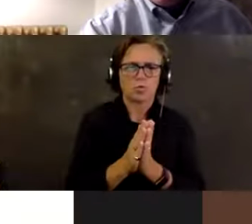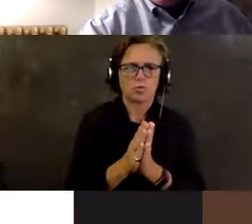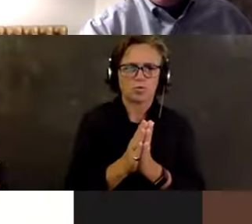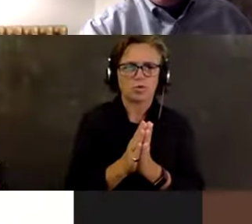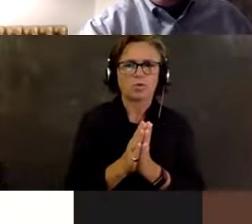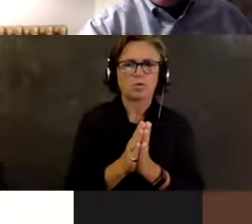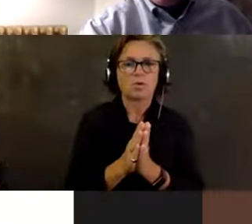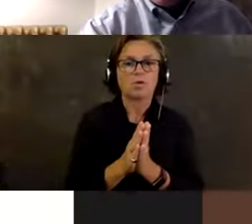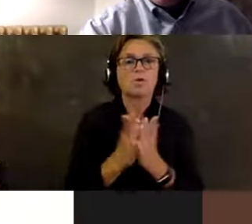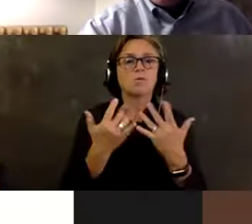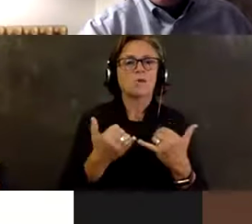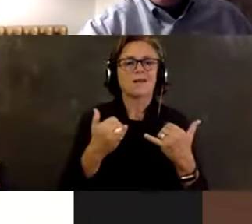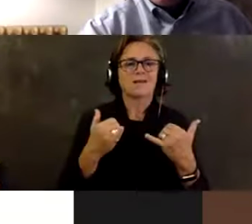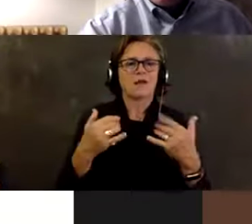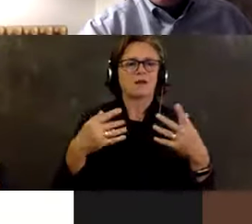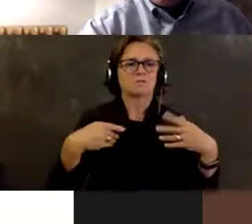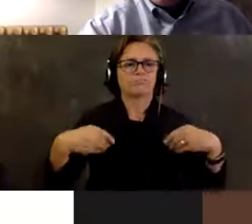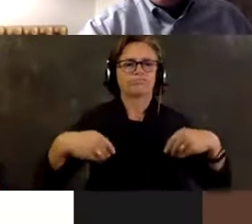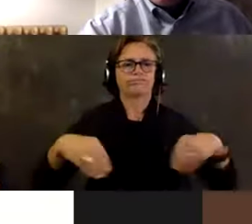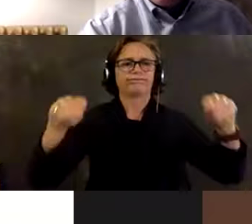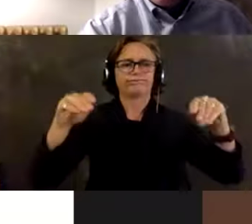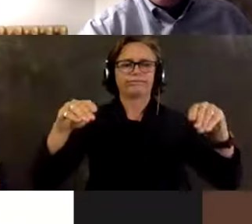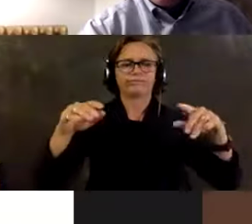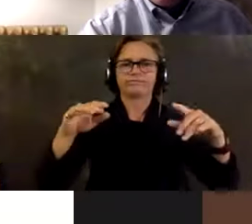being shopped. It's already been